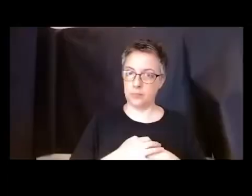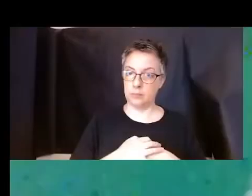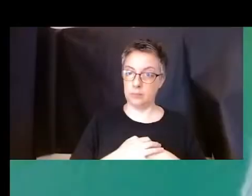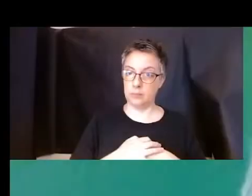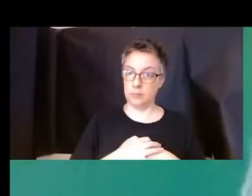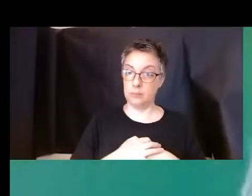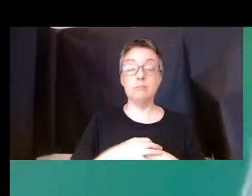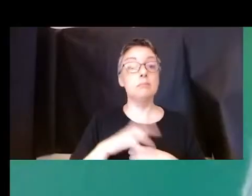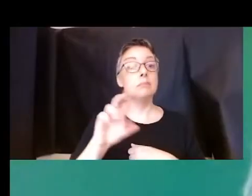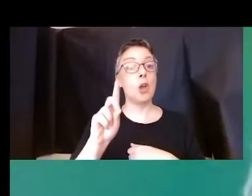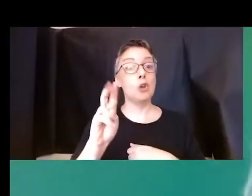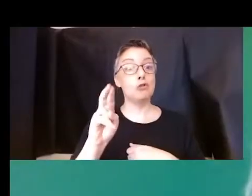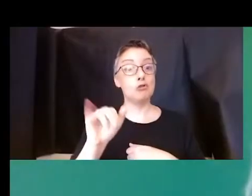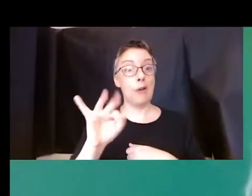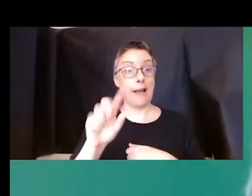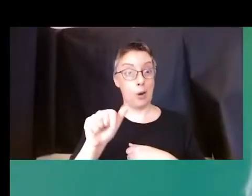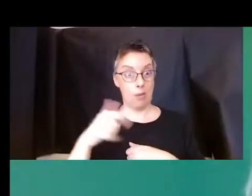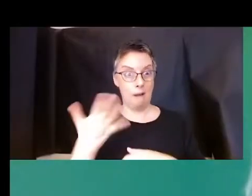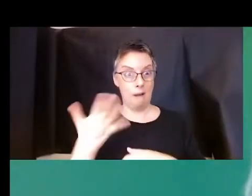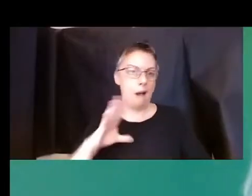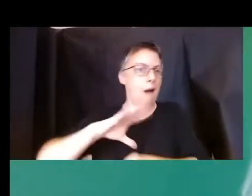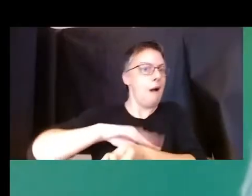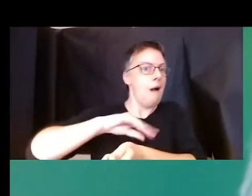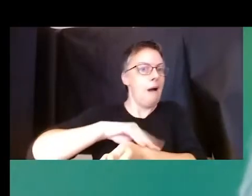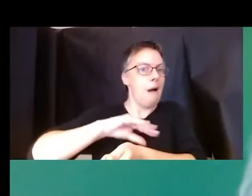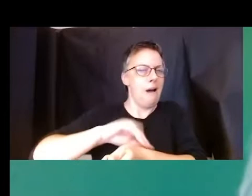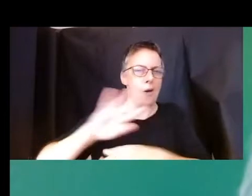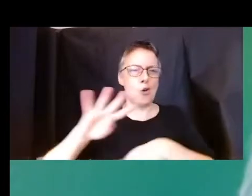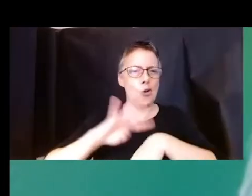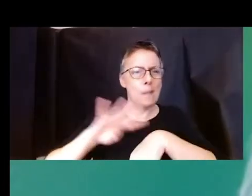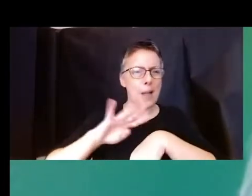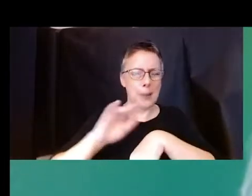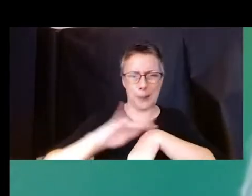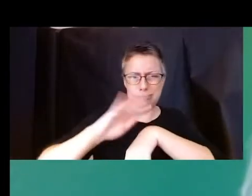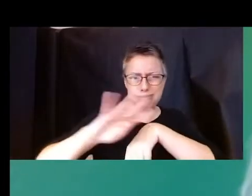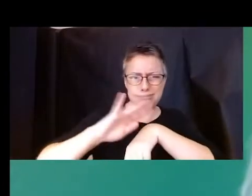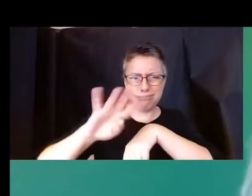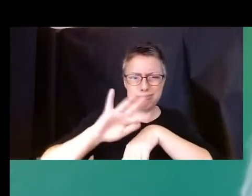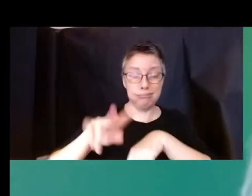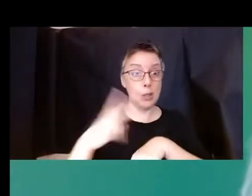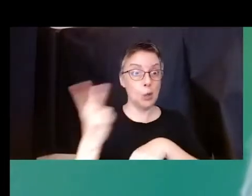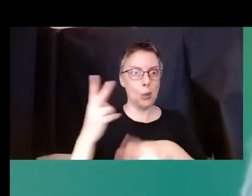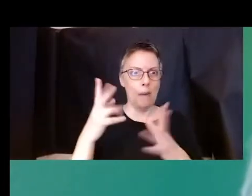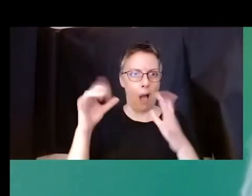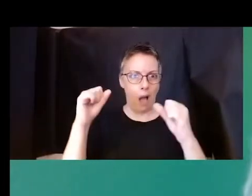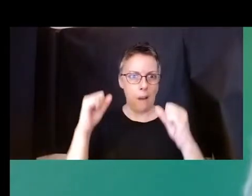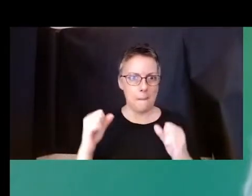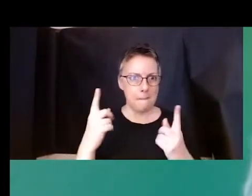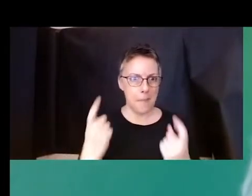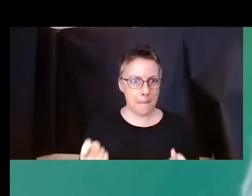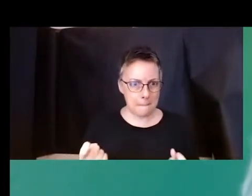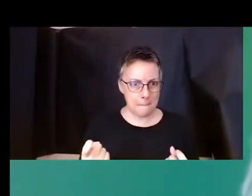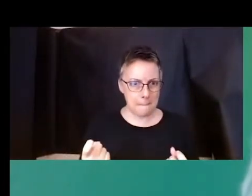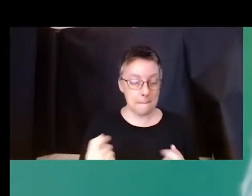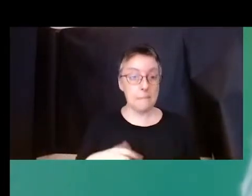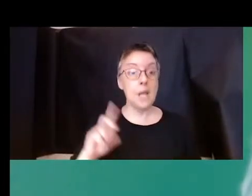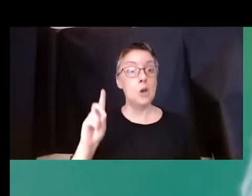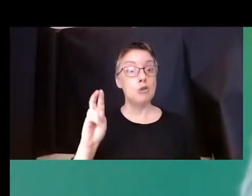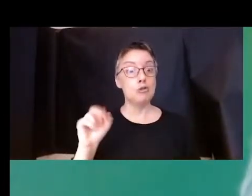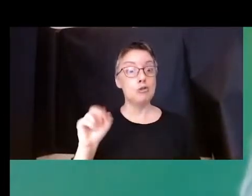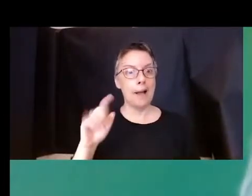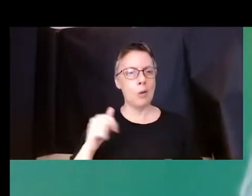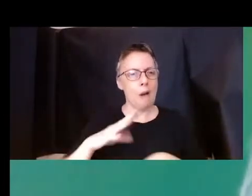Dracula bites Amy and her blood sprays everywhere. They both disappear from view. Dracula drinks her blood in a